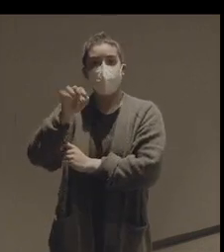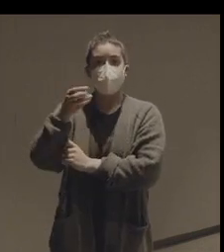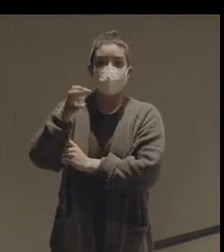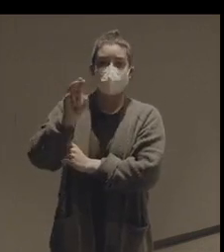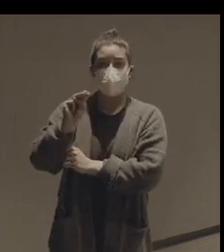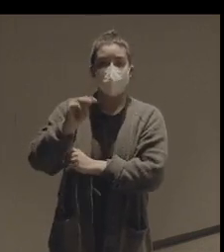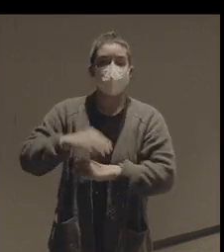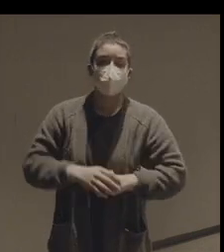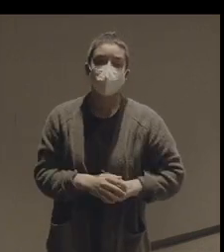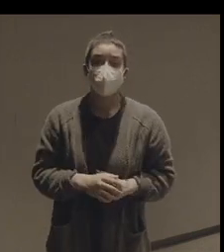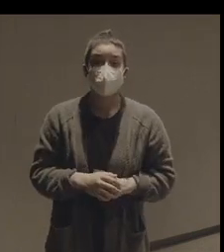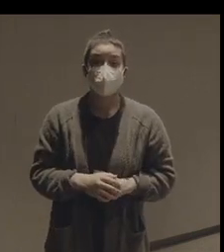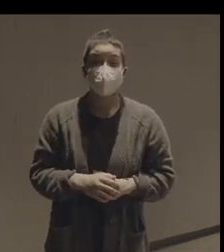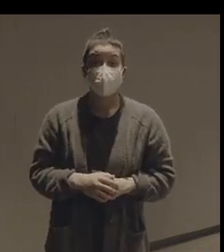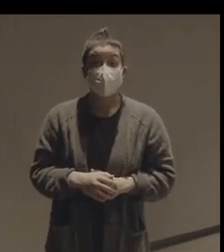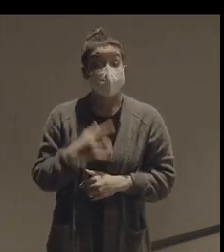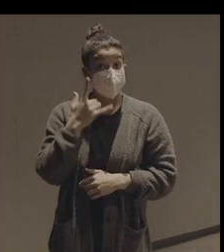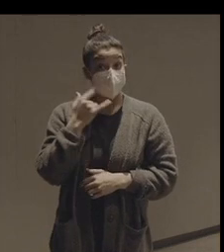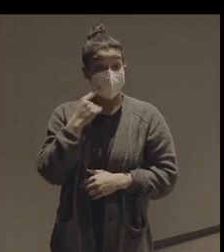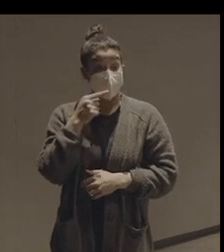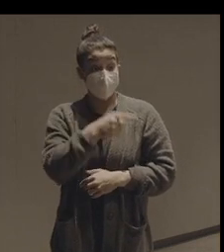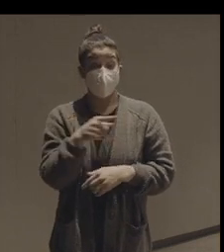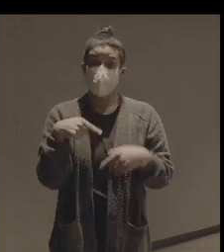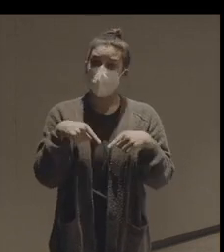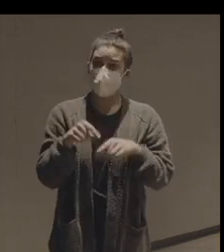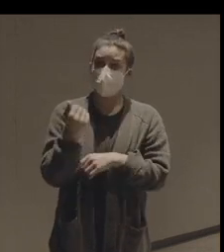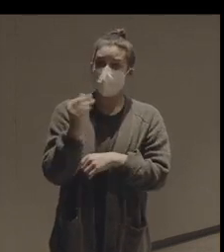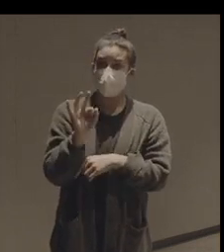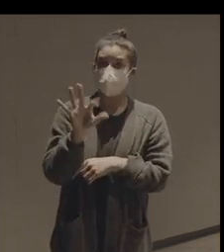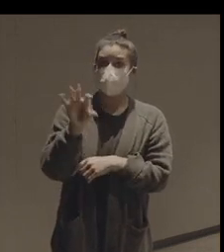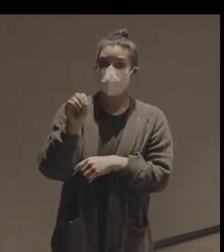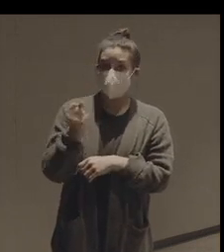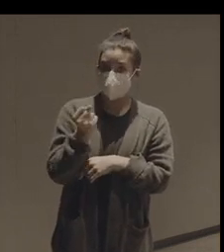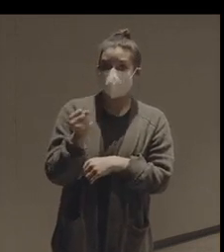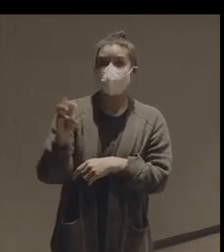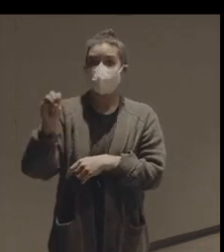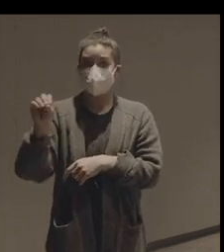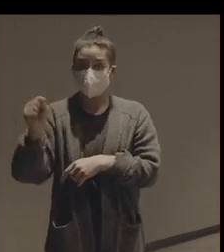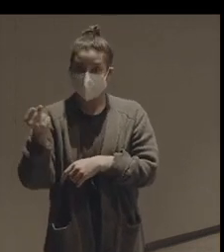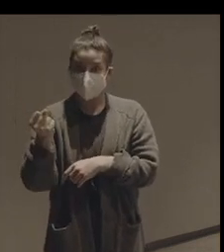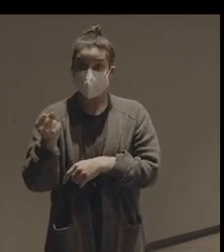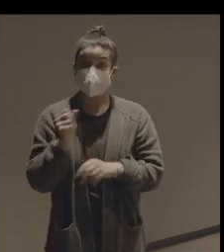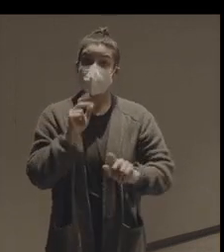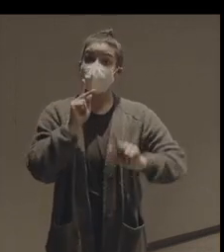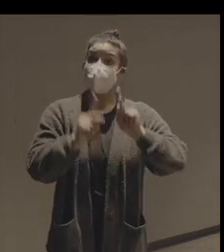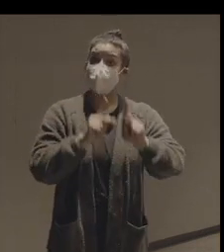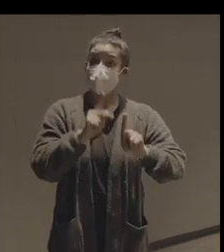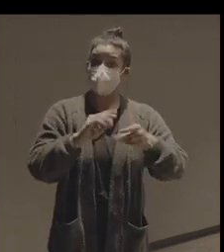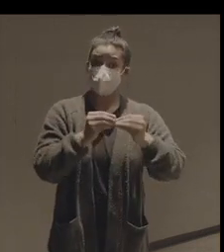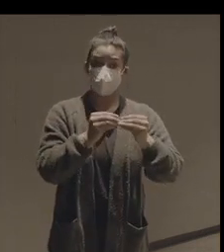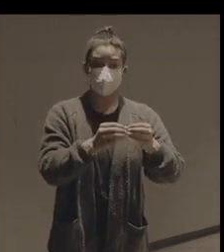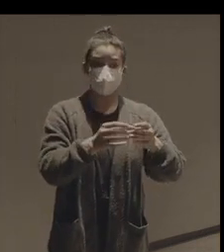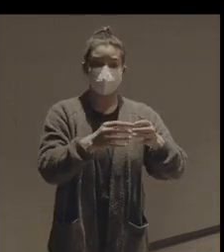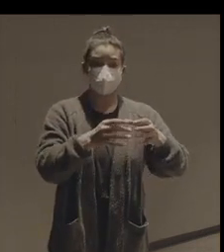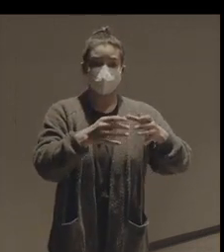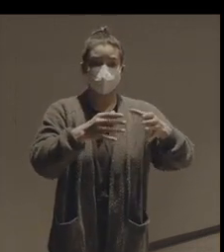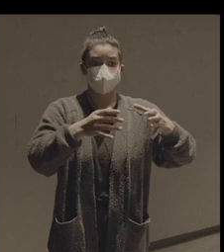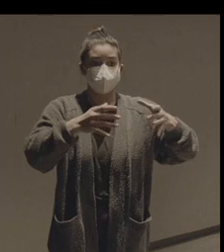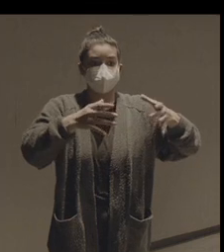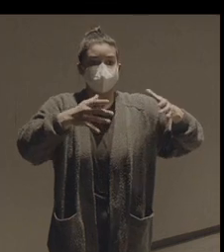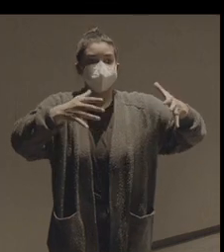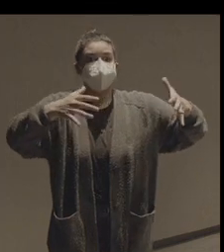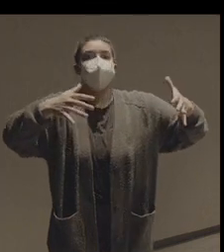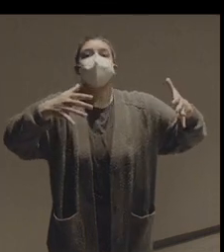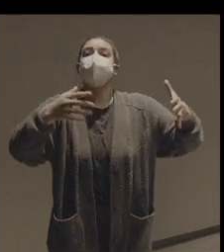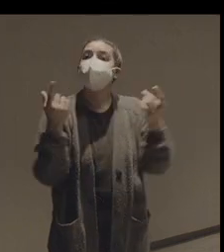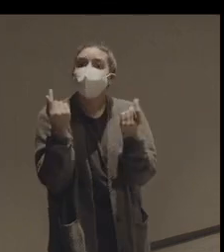in the 1950s and 60s, was booming. Population was growing, high-tech and aerospace industries were moving us into the